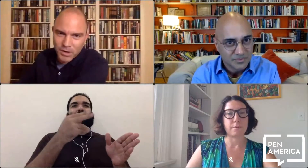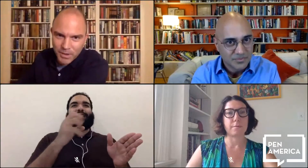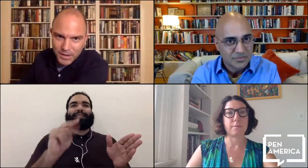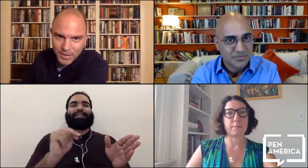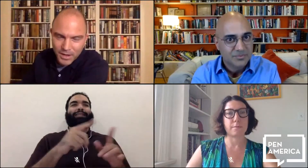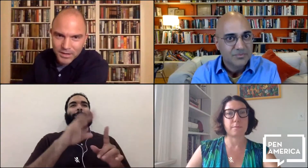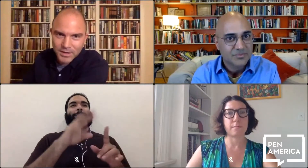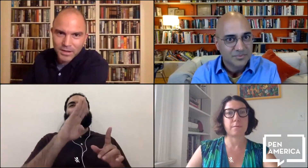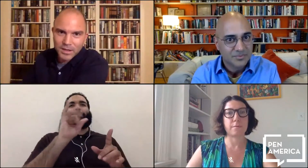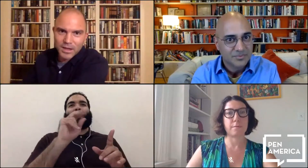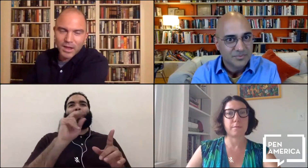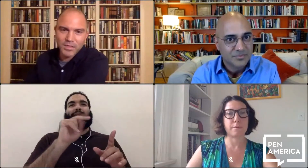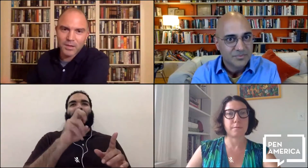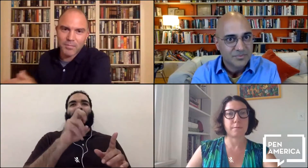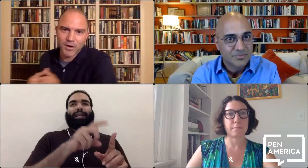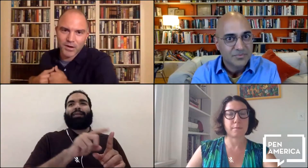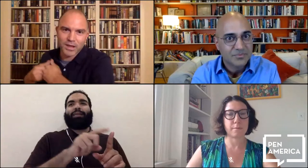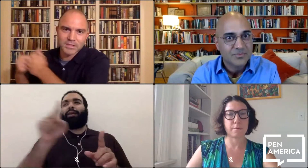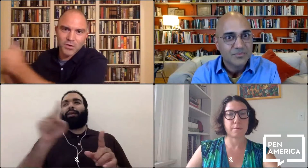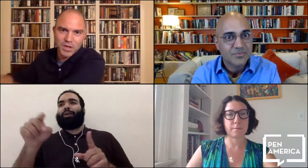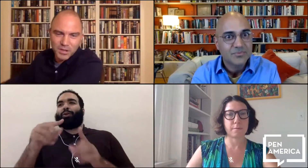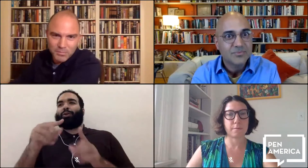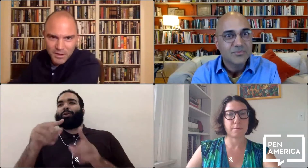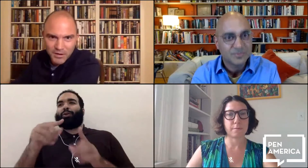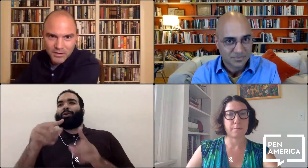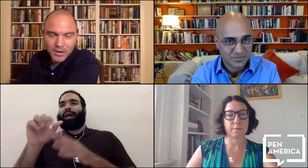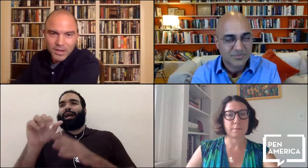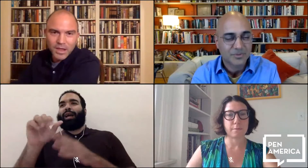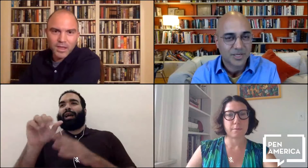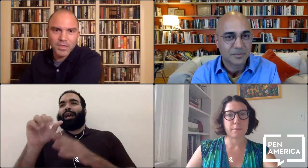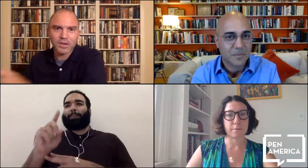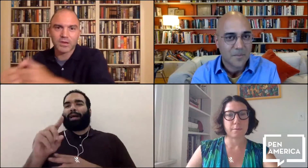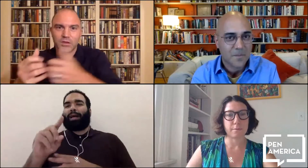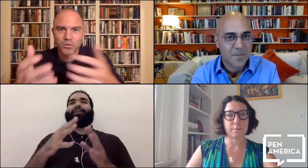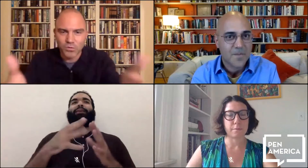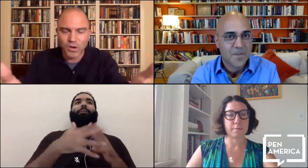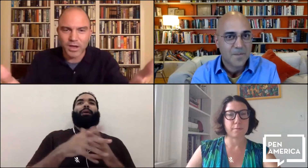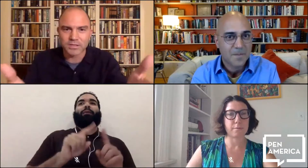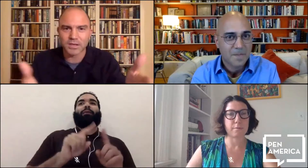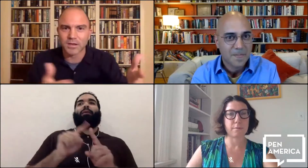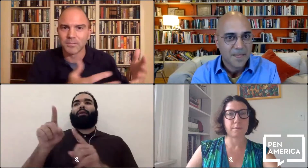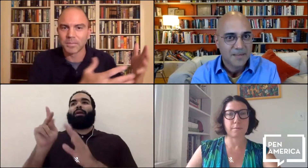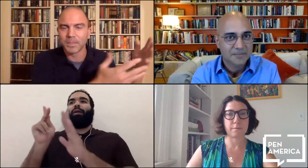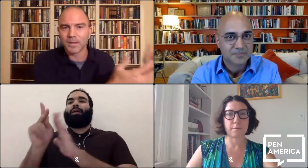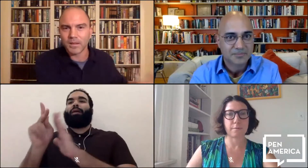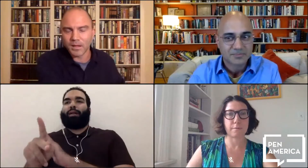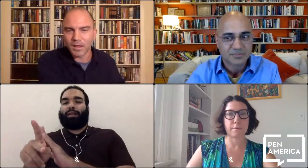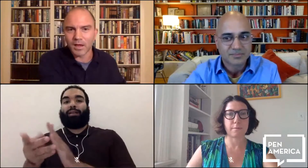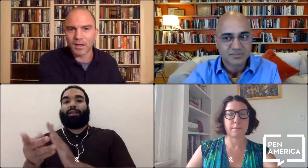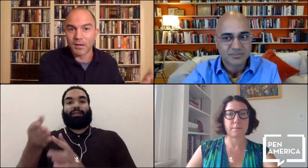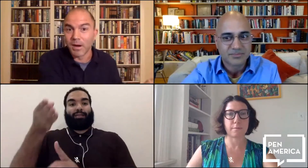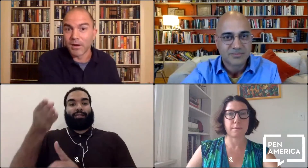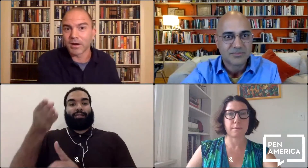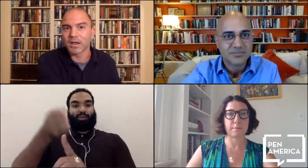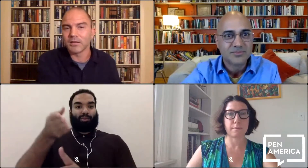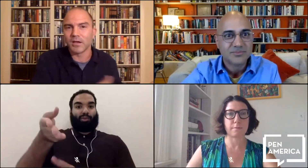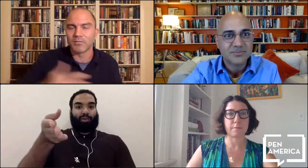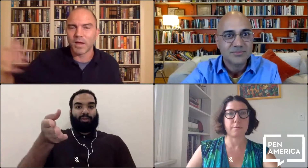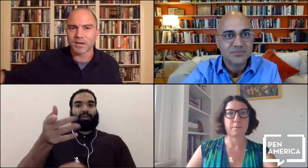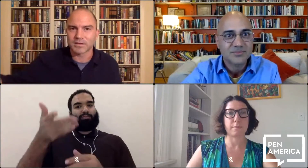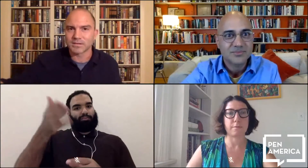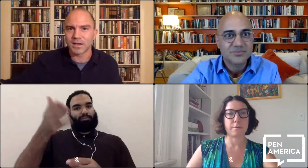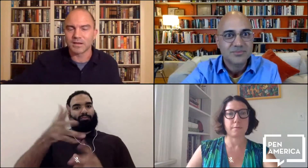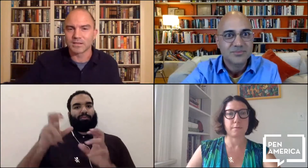the way in Abbottabad, and then America has to go kill him there. Right, and then you, as an American